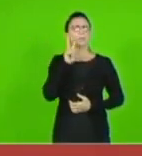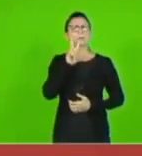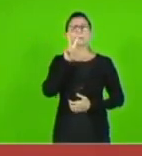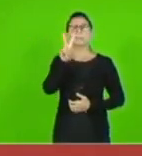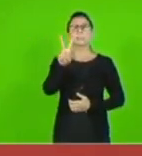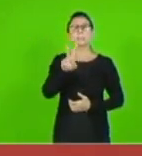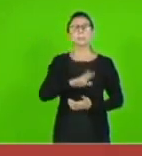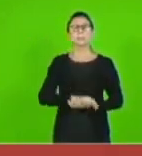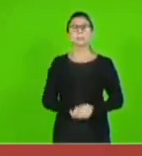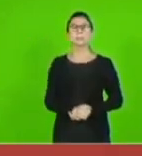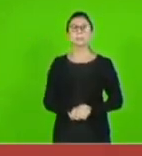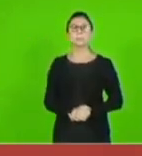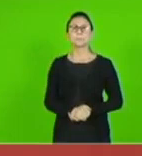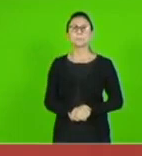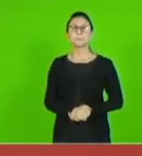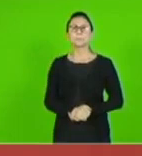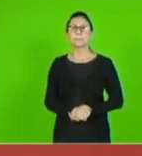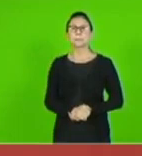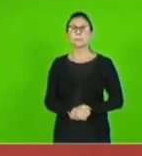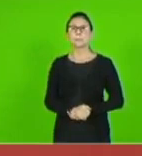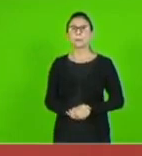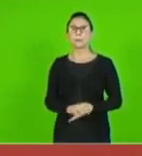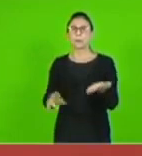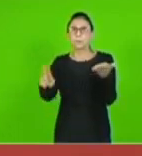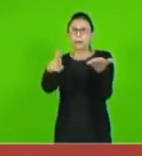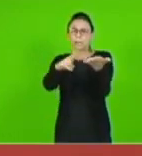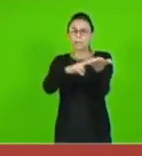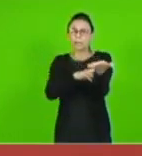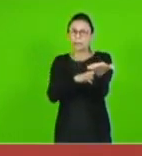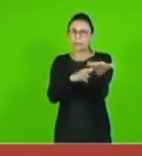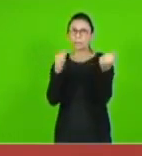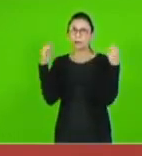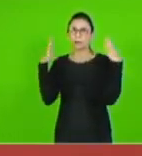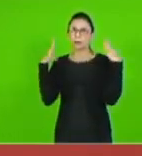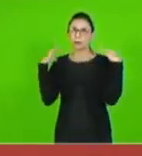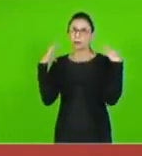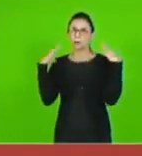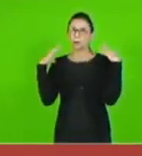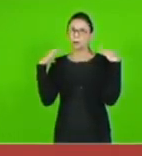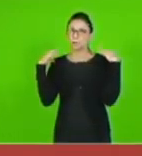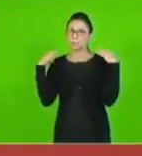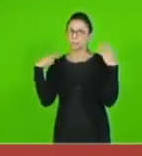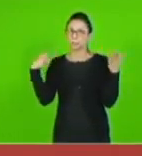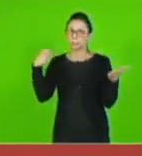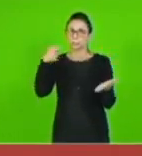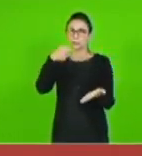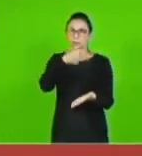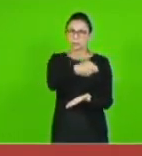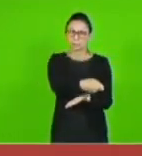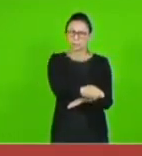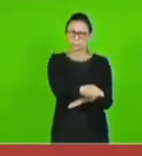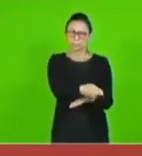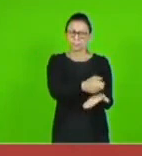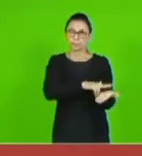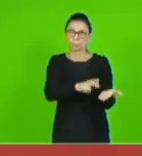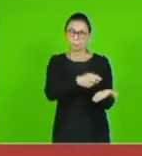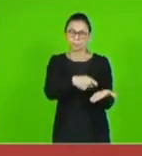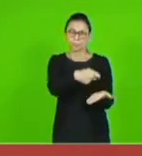And John, the first vision that he had when he had his encounter with the